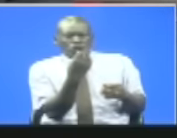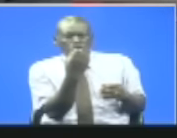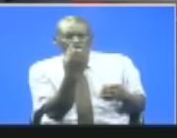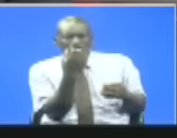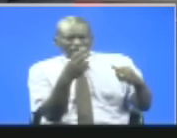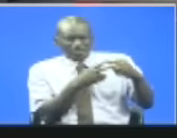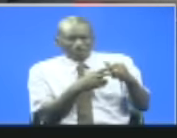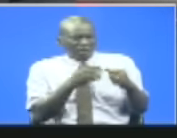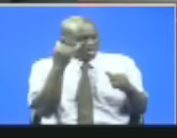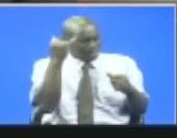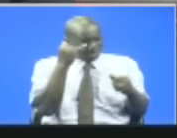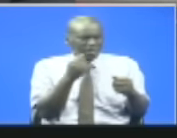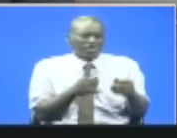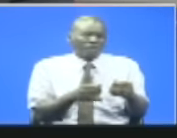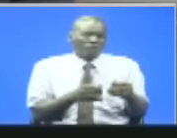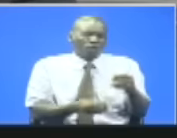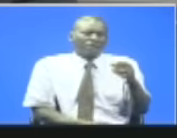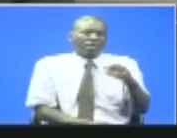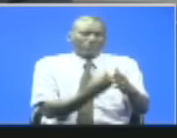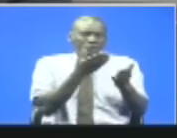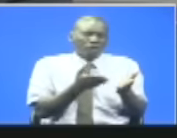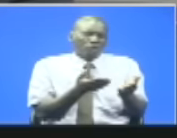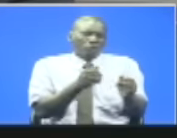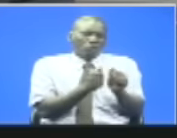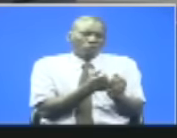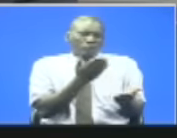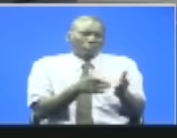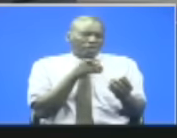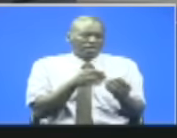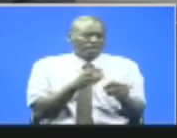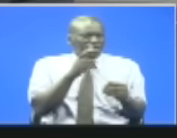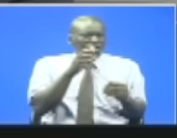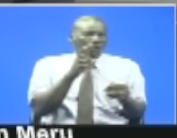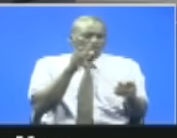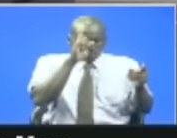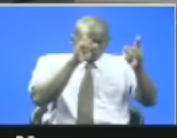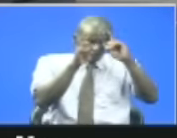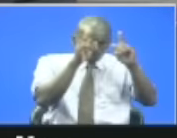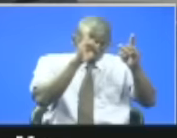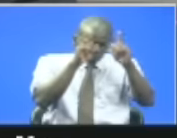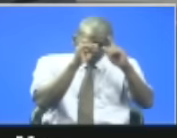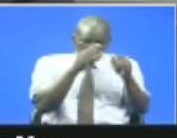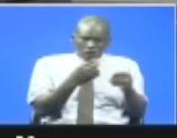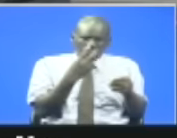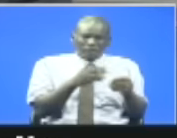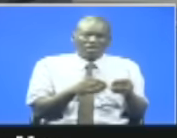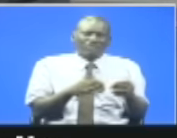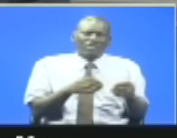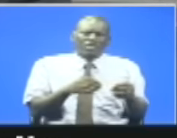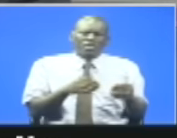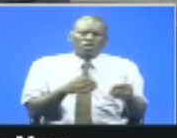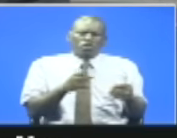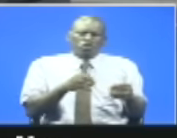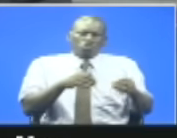2007 are coming into play with perhaps, this is a speculation, the same end game, which is basically you